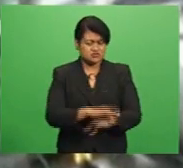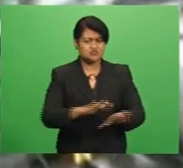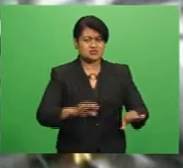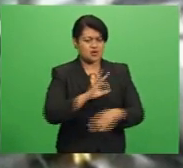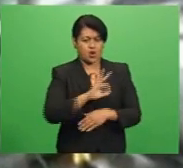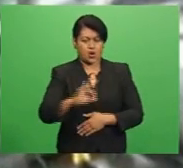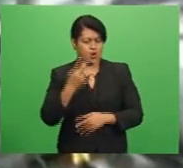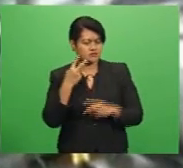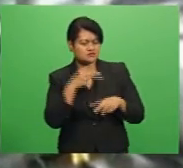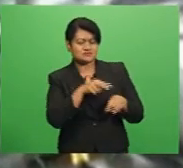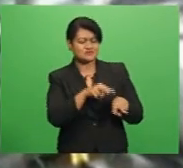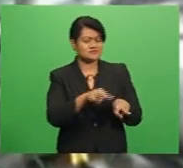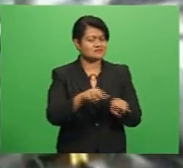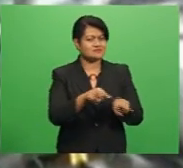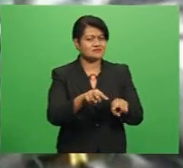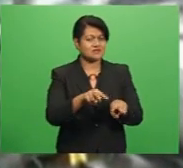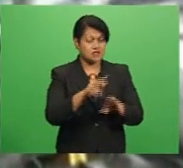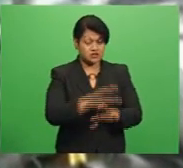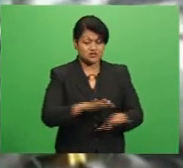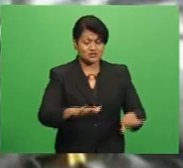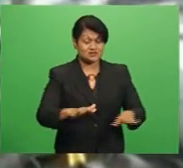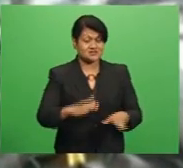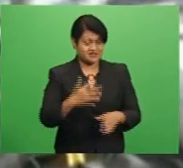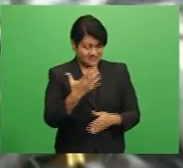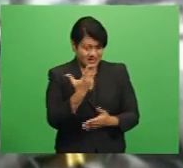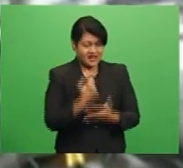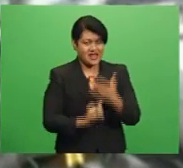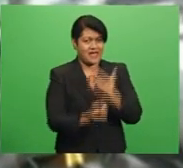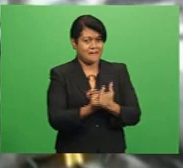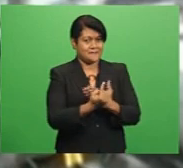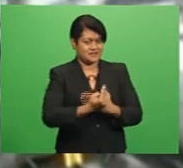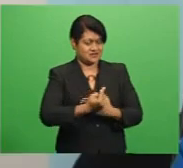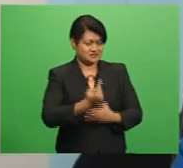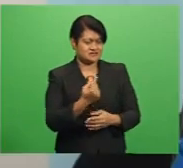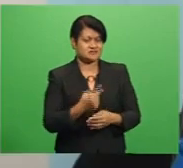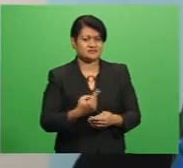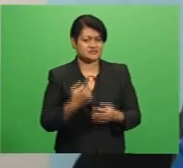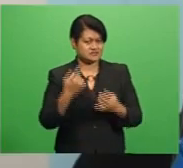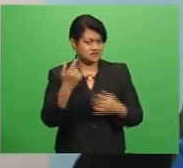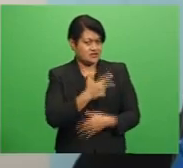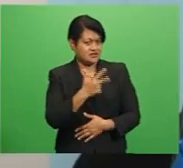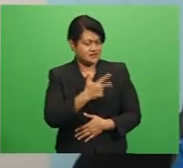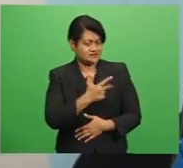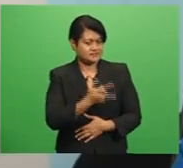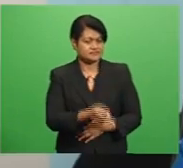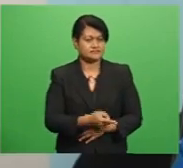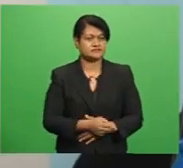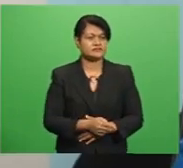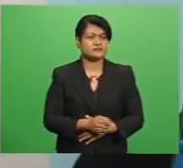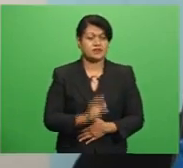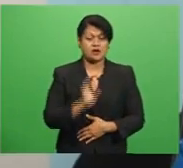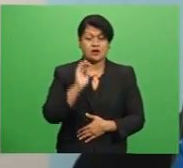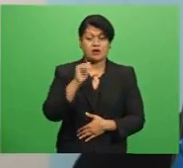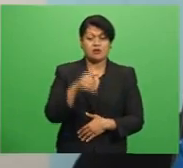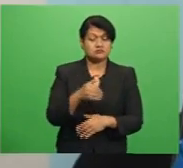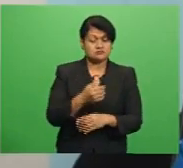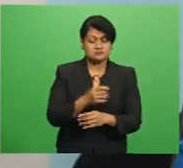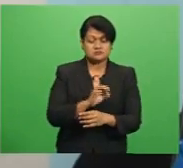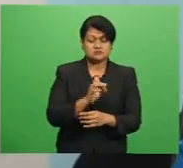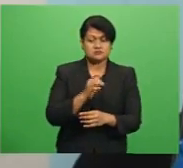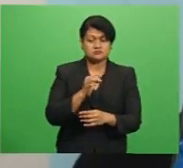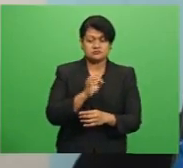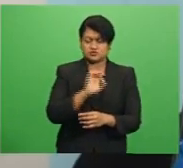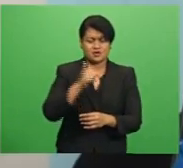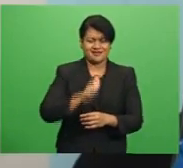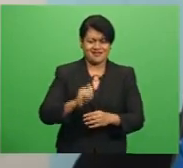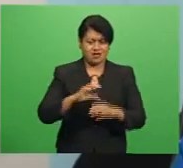anything, there can be injuries or casualties as well in relation to that. Homemade fireworks are not allowed. This includes bamboo